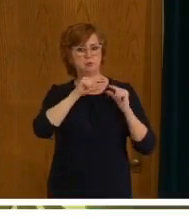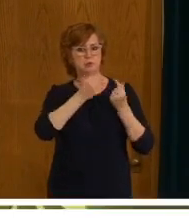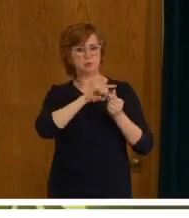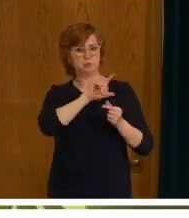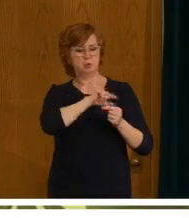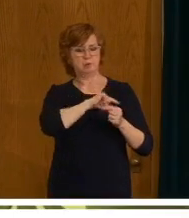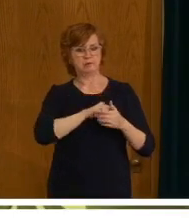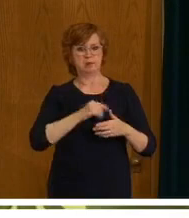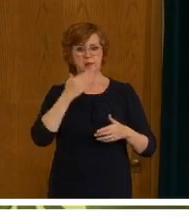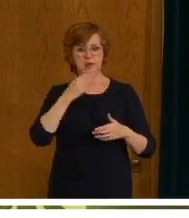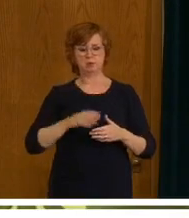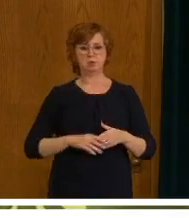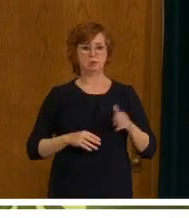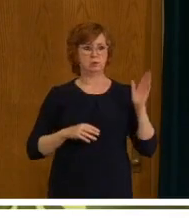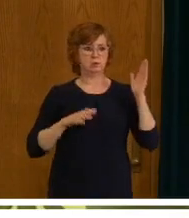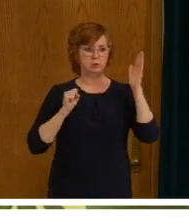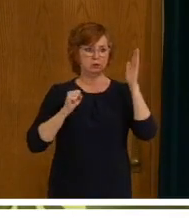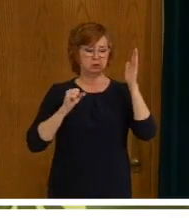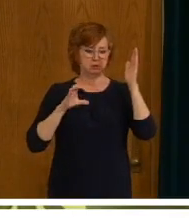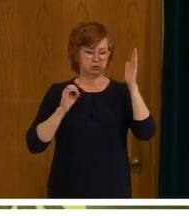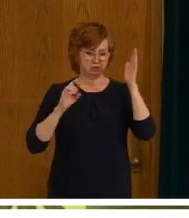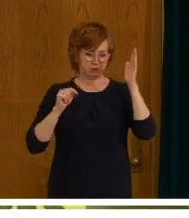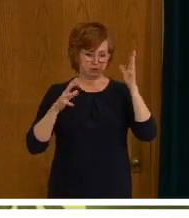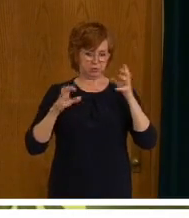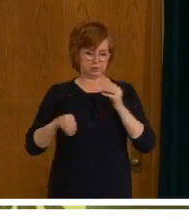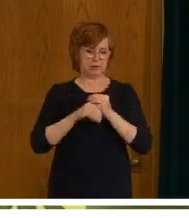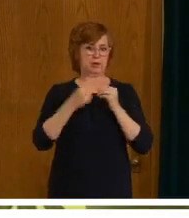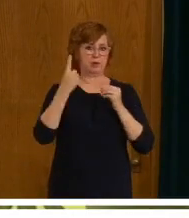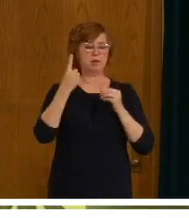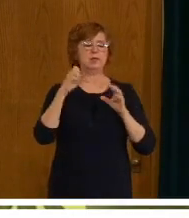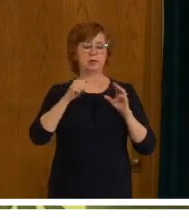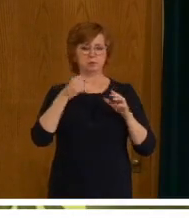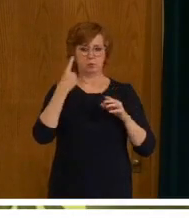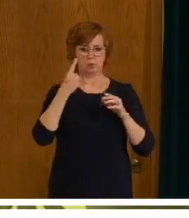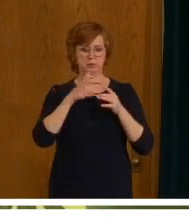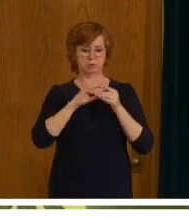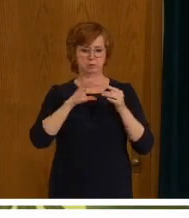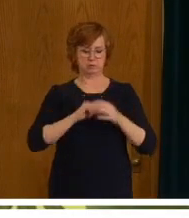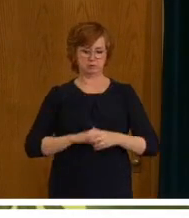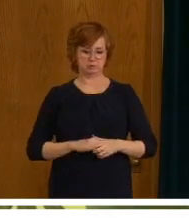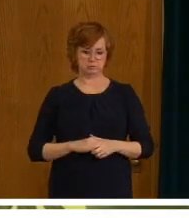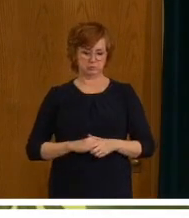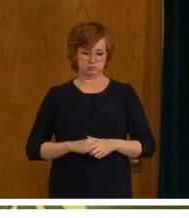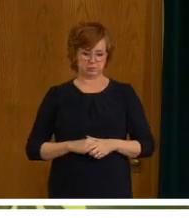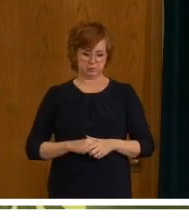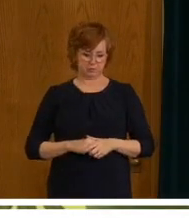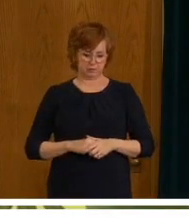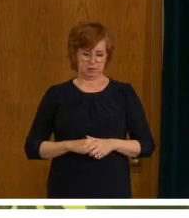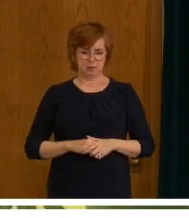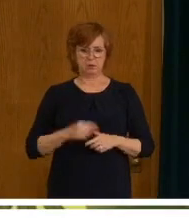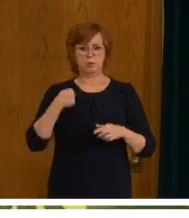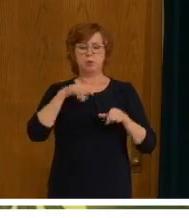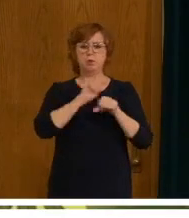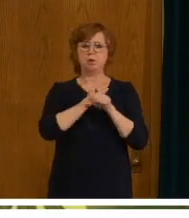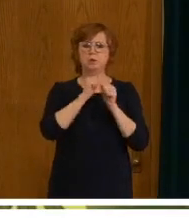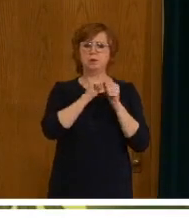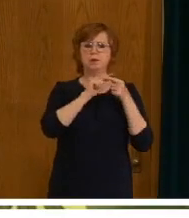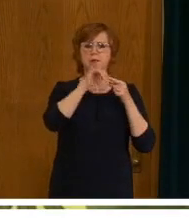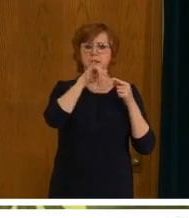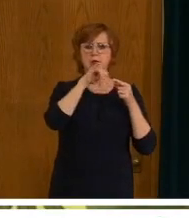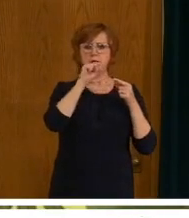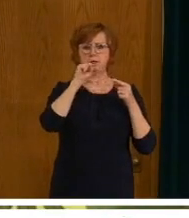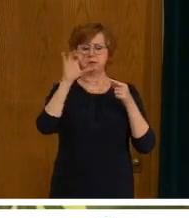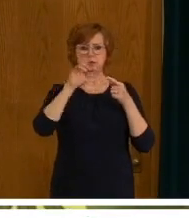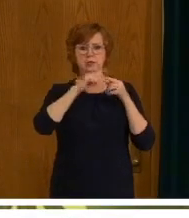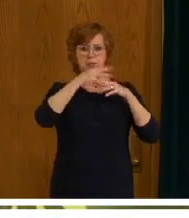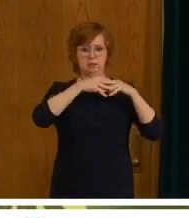Scott, anything to add? So the only thing I would add is that we continue to work with our partners, both in ISC, the Indigenous Services Canada,